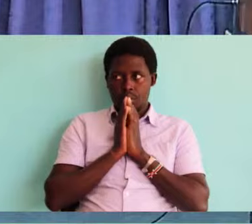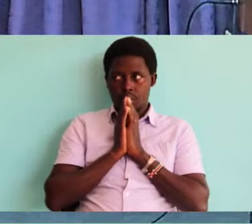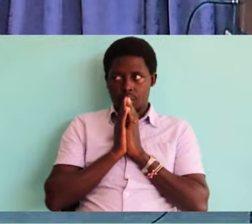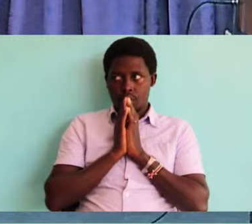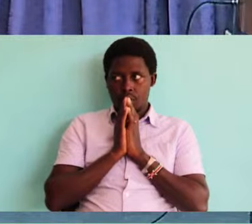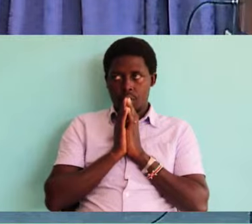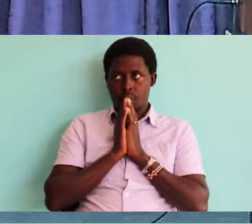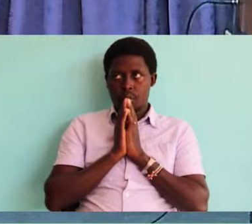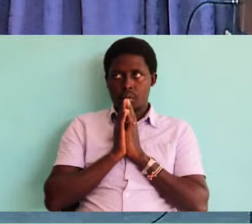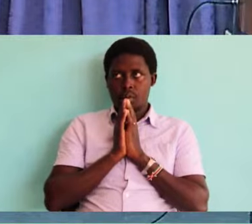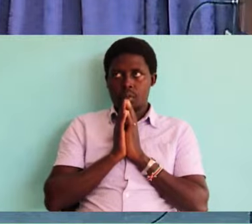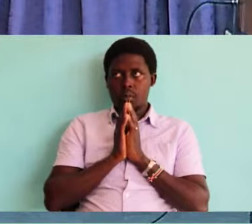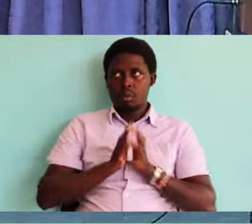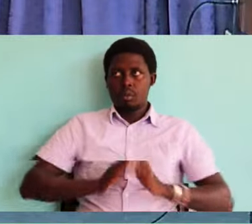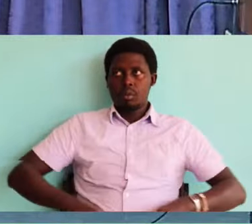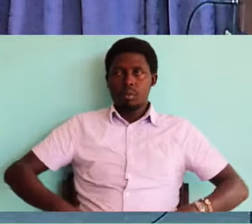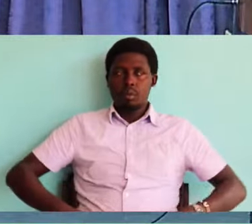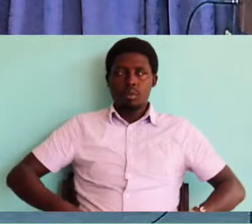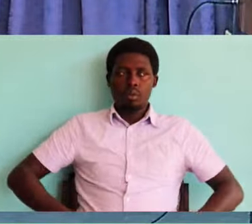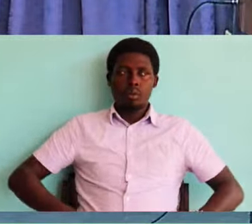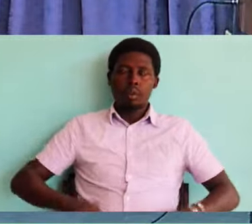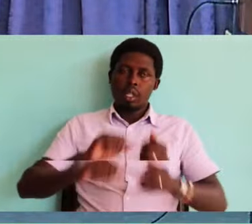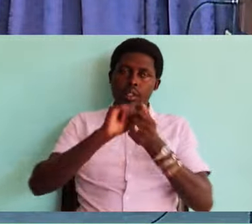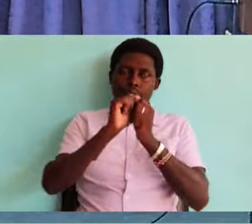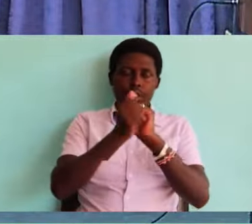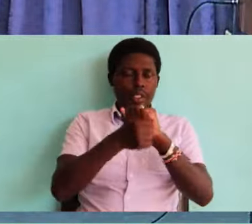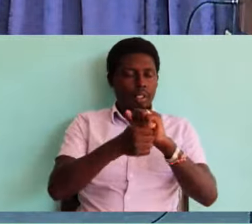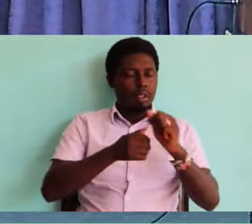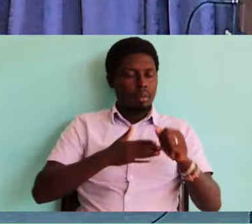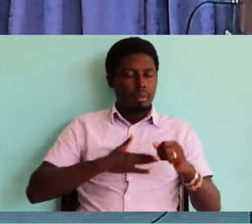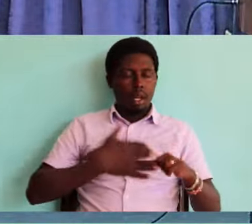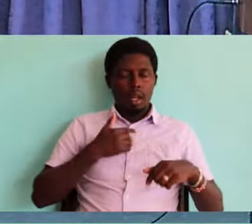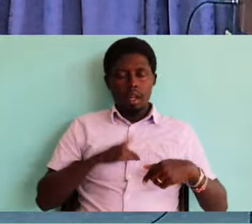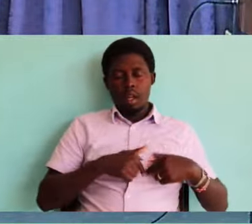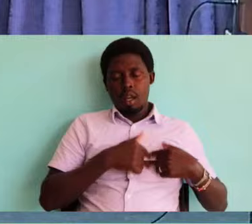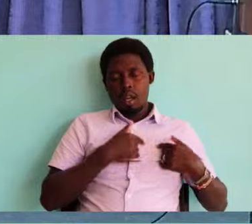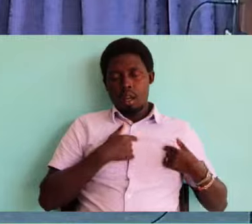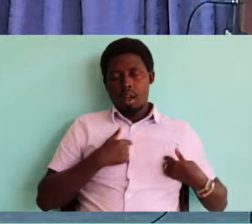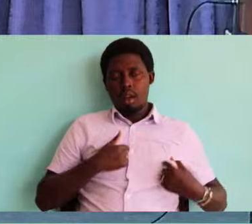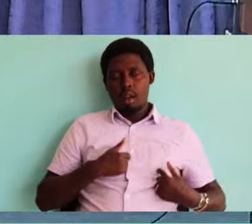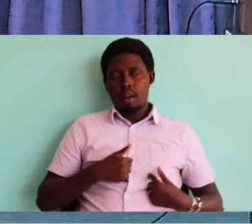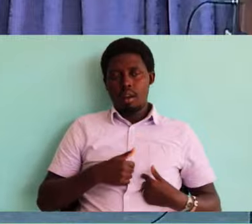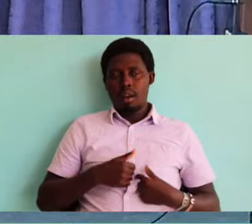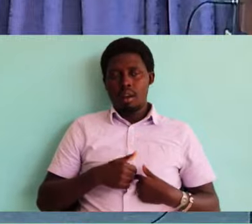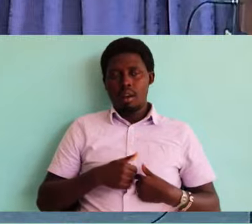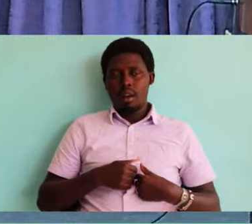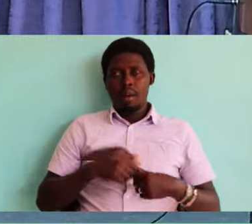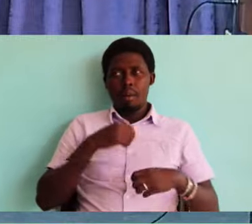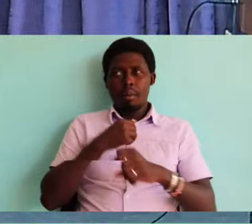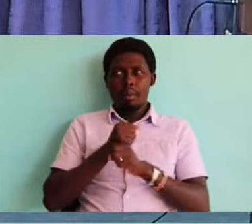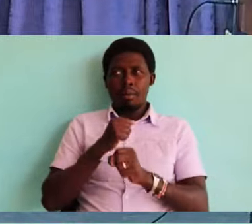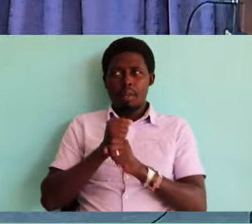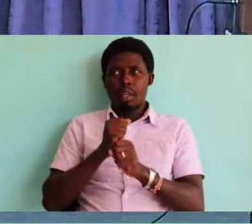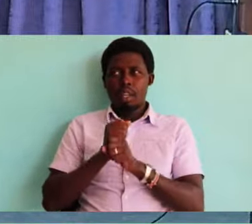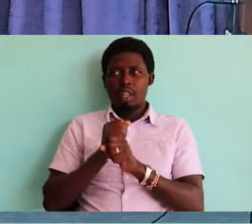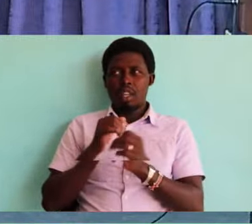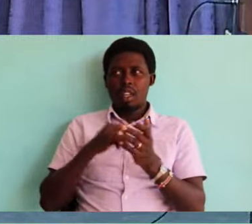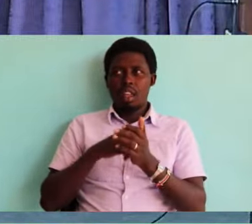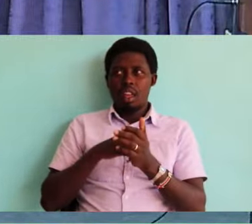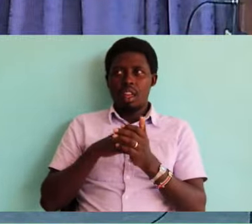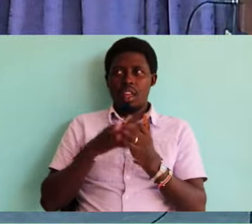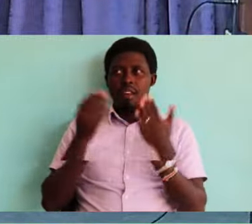Change my heart, O God, make it ever true.